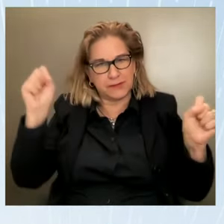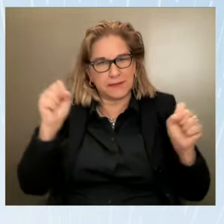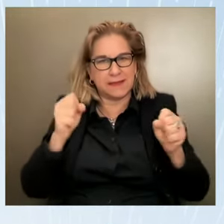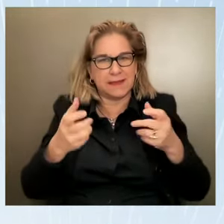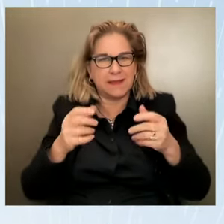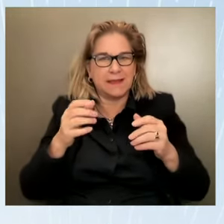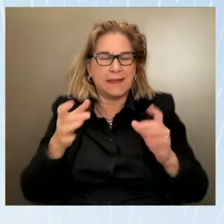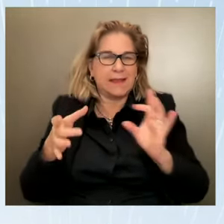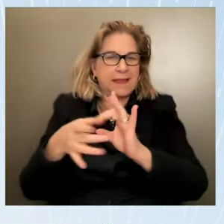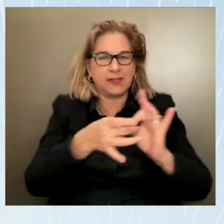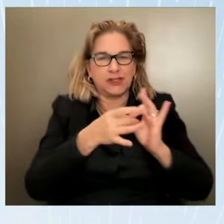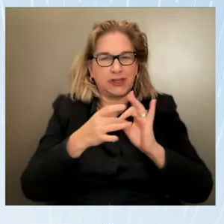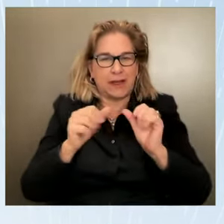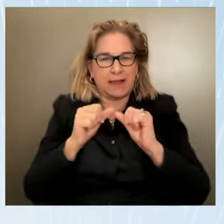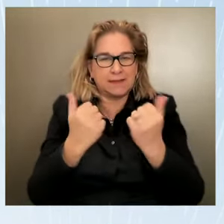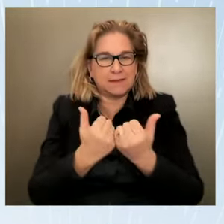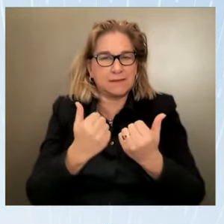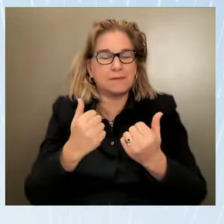Biden-Harris administration.